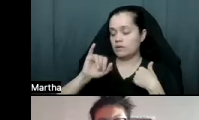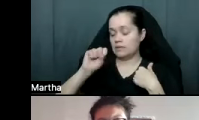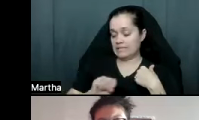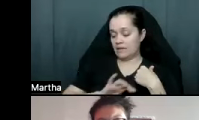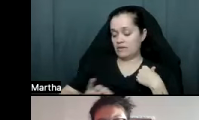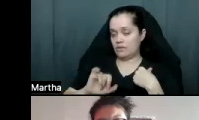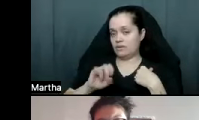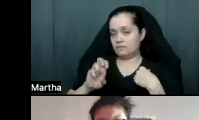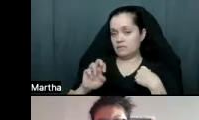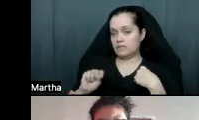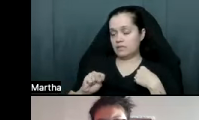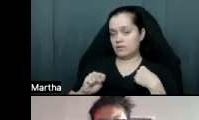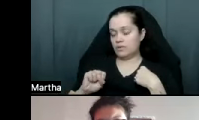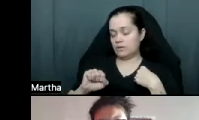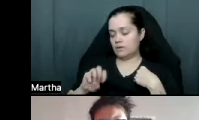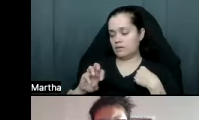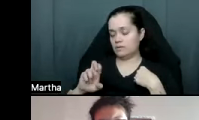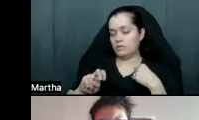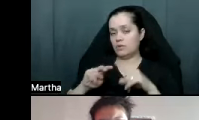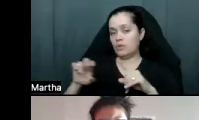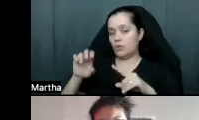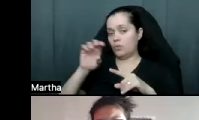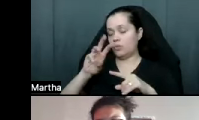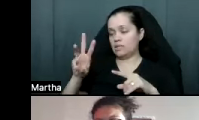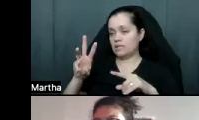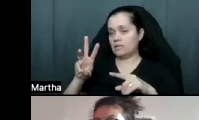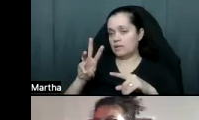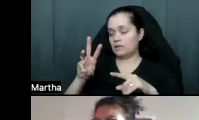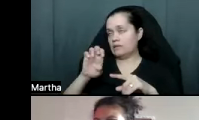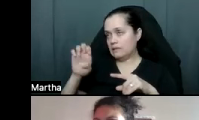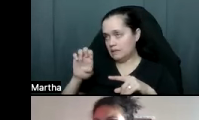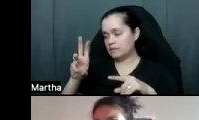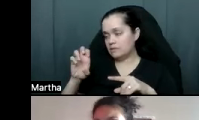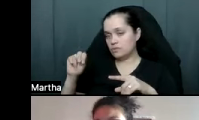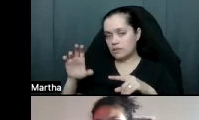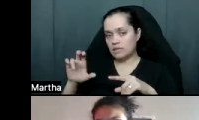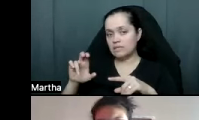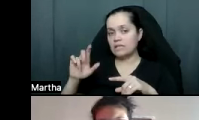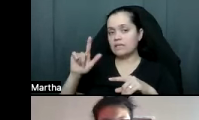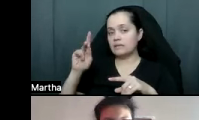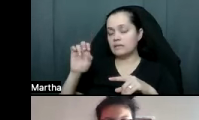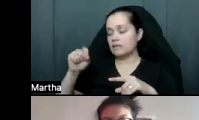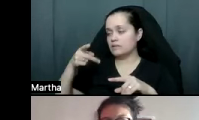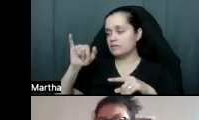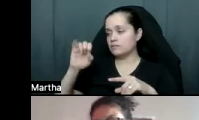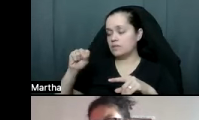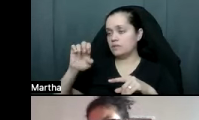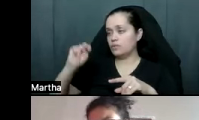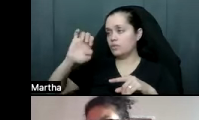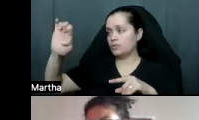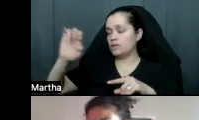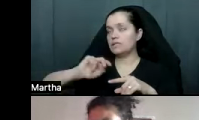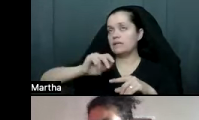Wisconsin, of course, on the east, Lake Superior in the northeast, and then we've got Canada on the north.